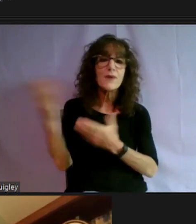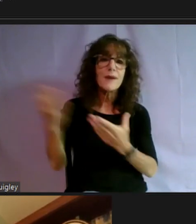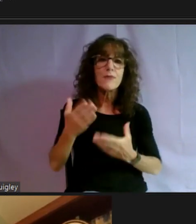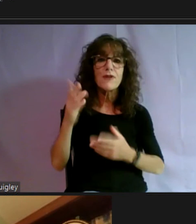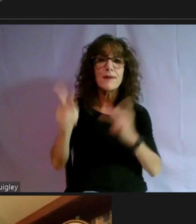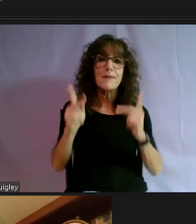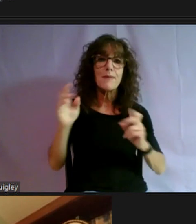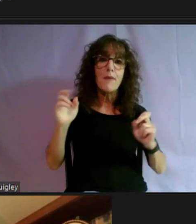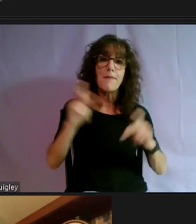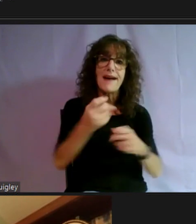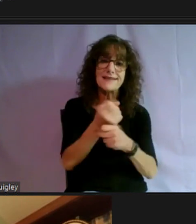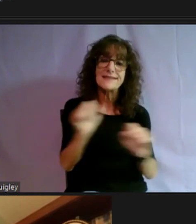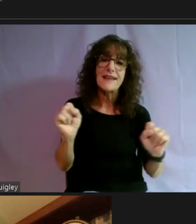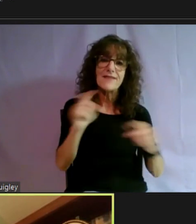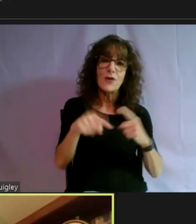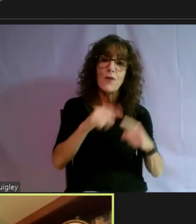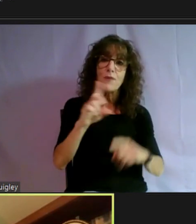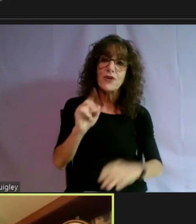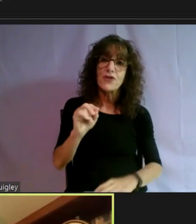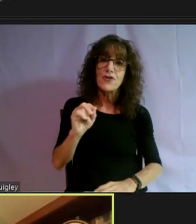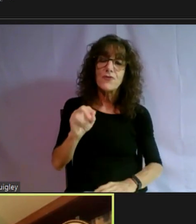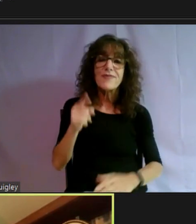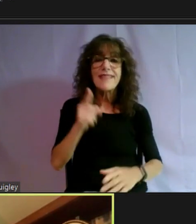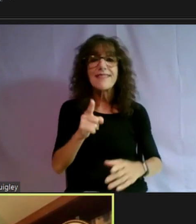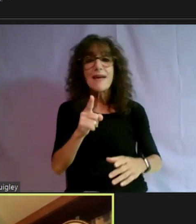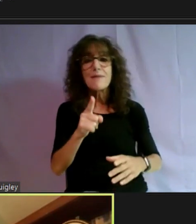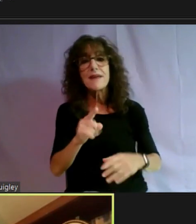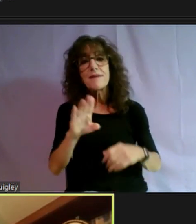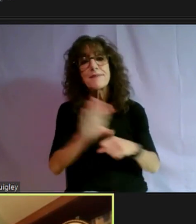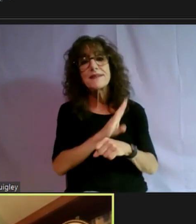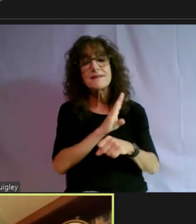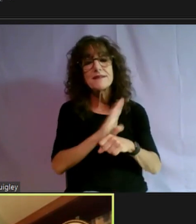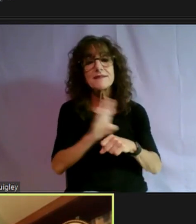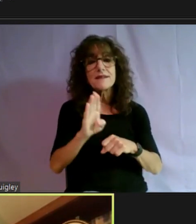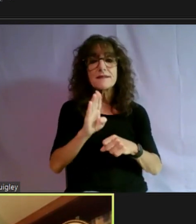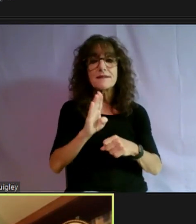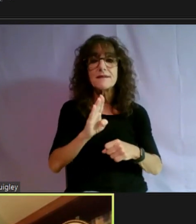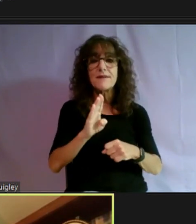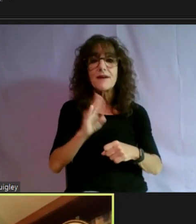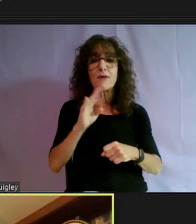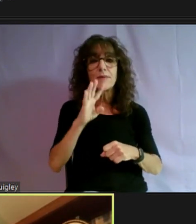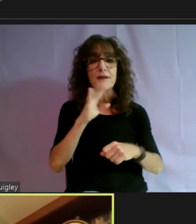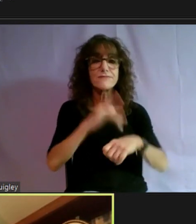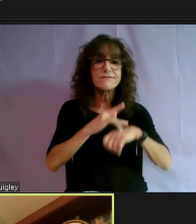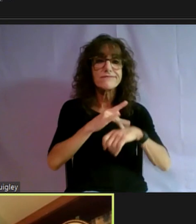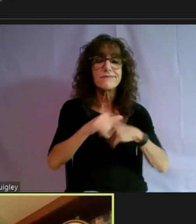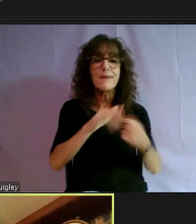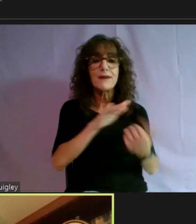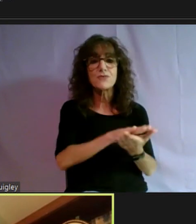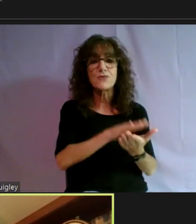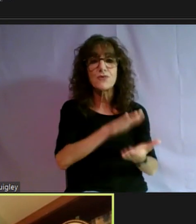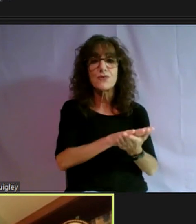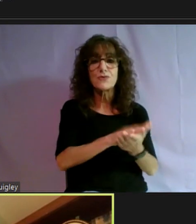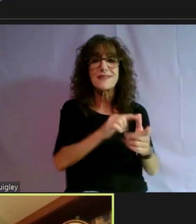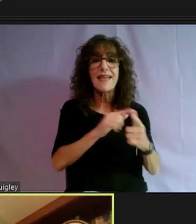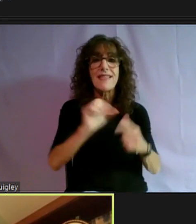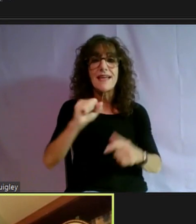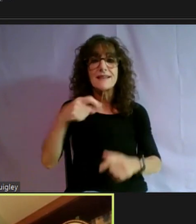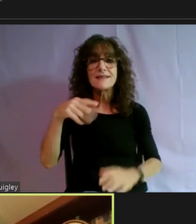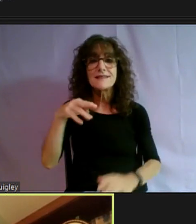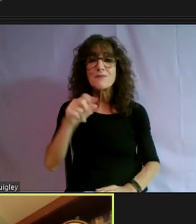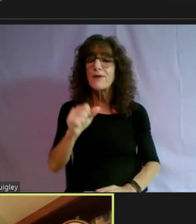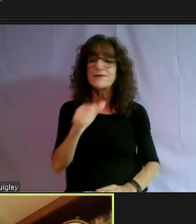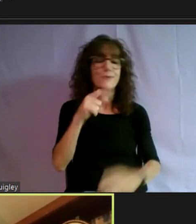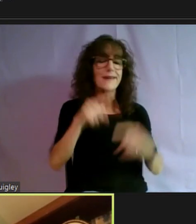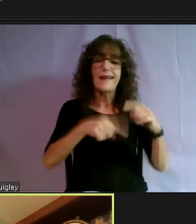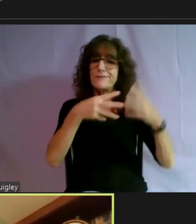do. Okay, let me jump into businesses. We've been on schools. Then we have sports and fitness. We're not going to get